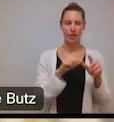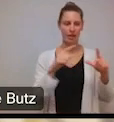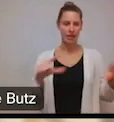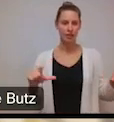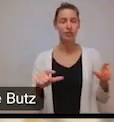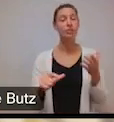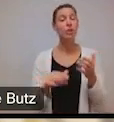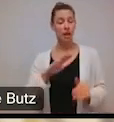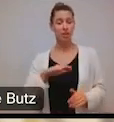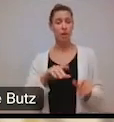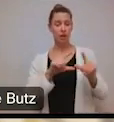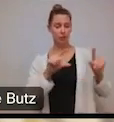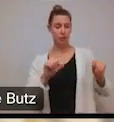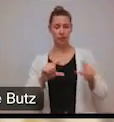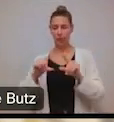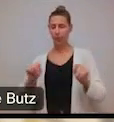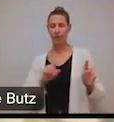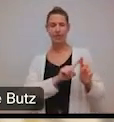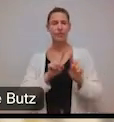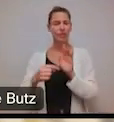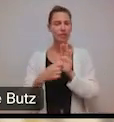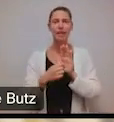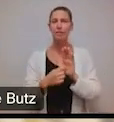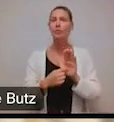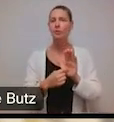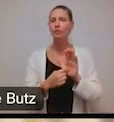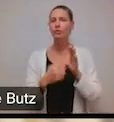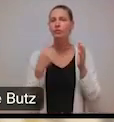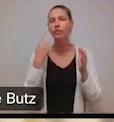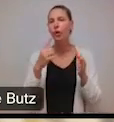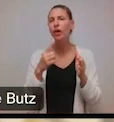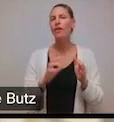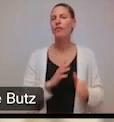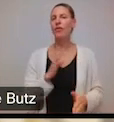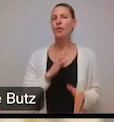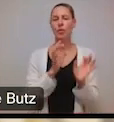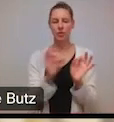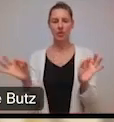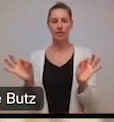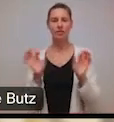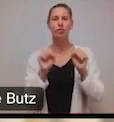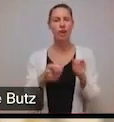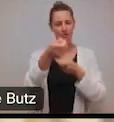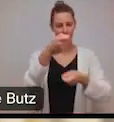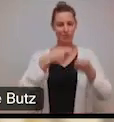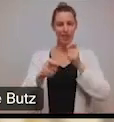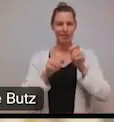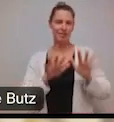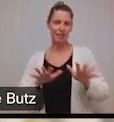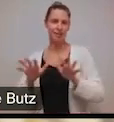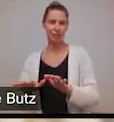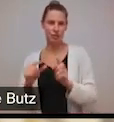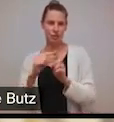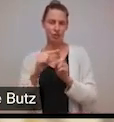my screen that have formal phrasing in them that you could use to replace the casual sounding language, right? So if I